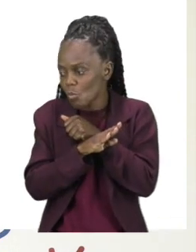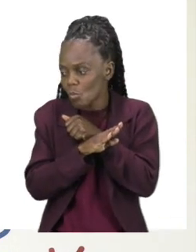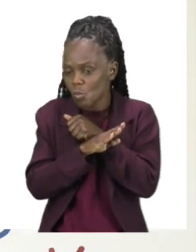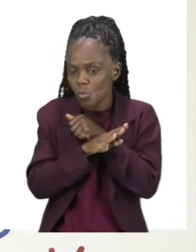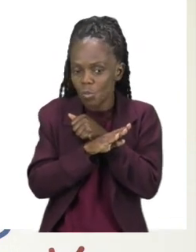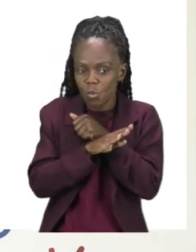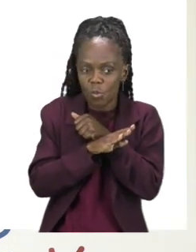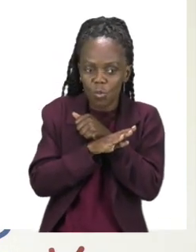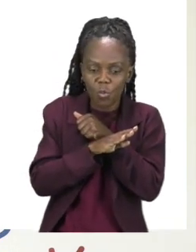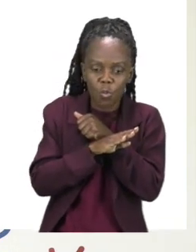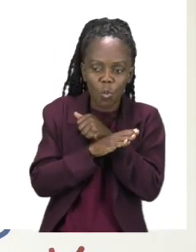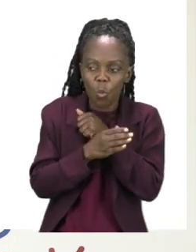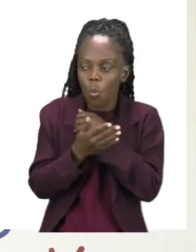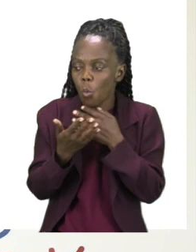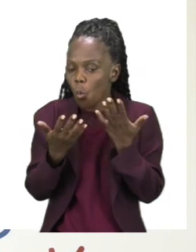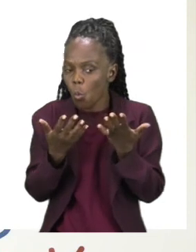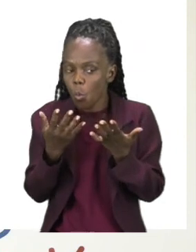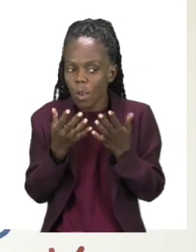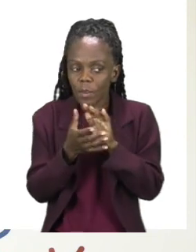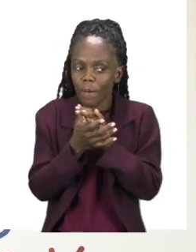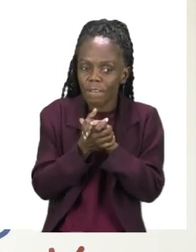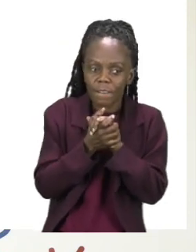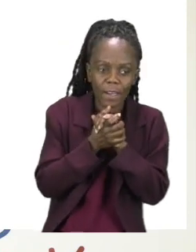Zoshi, where are you? Oh,